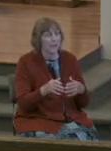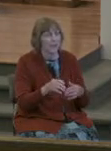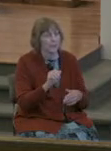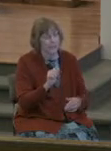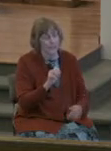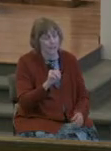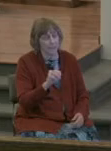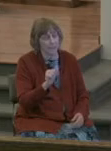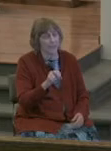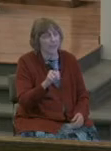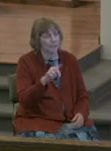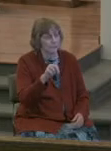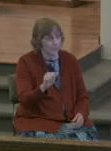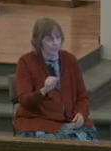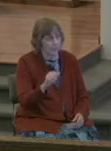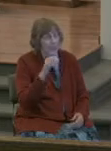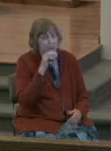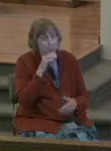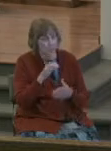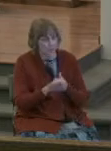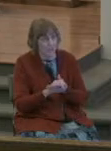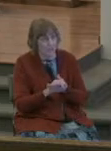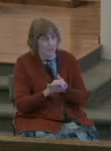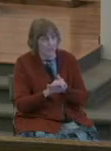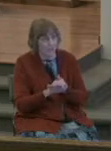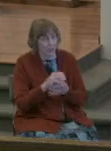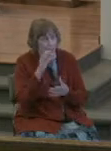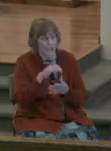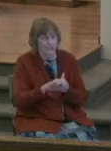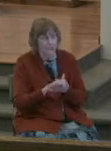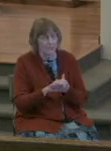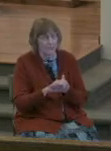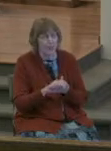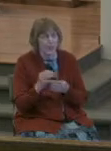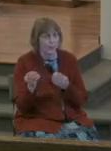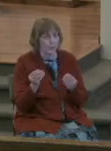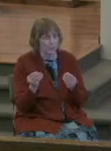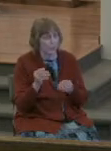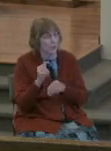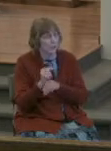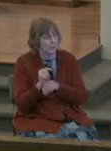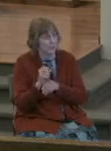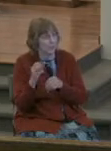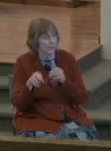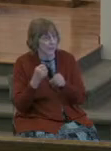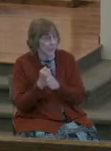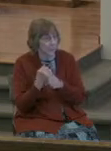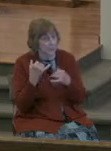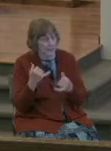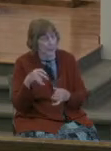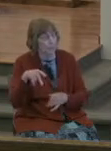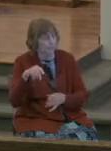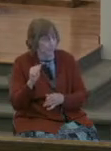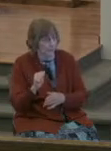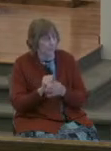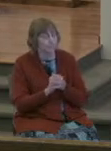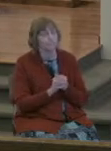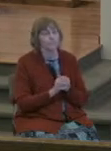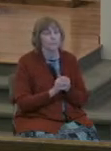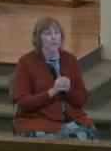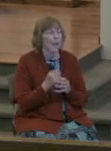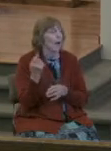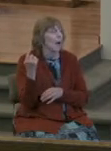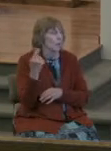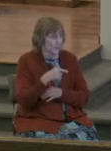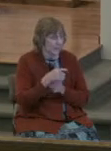husband, Nick Hefner, were the ministers of, he was the minister of music at Temple for years. Now they are in Pennsylvania. But one